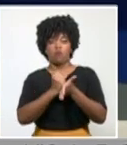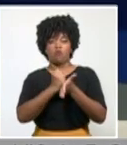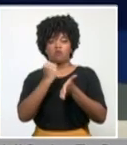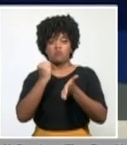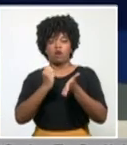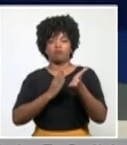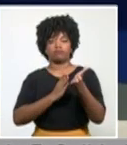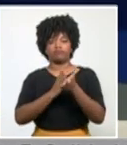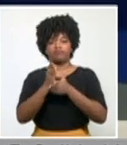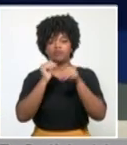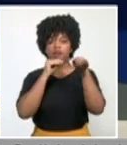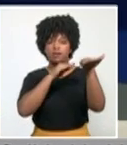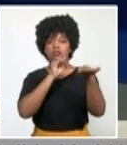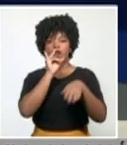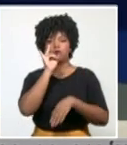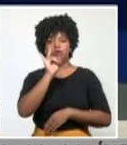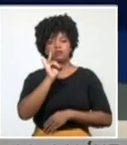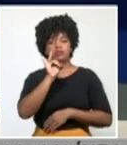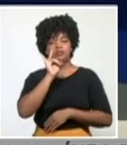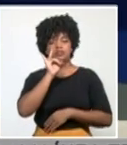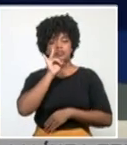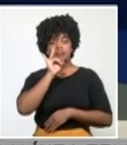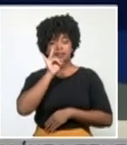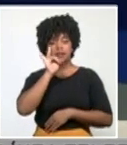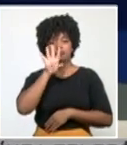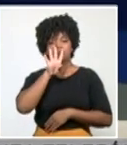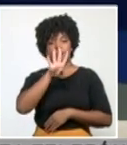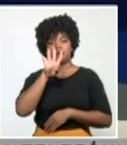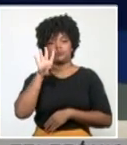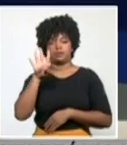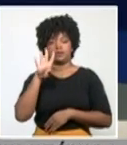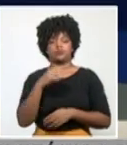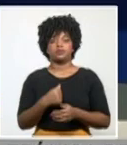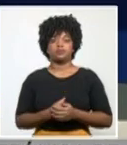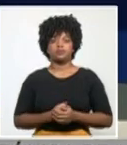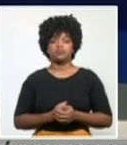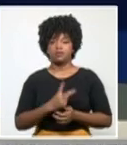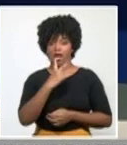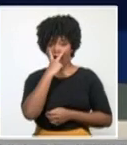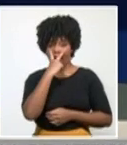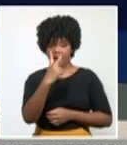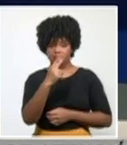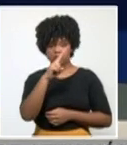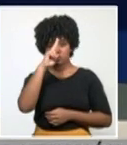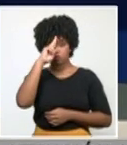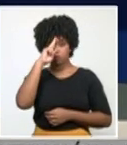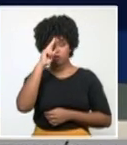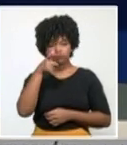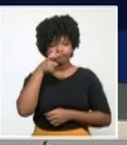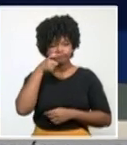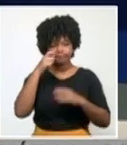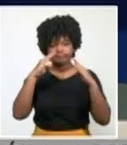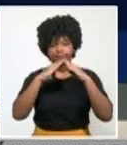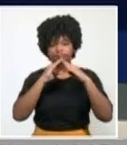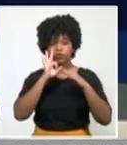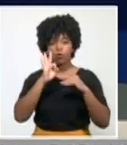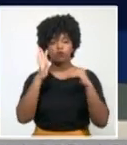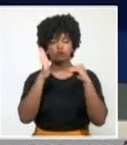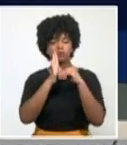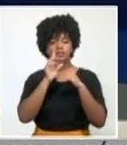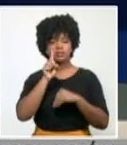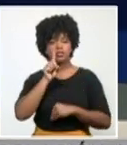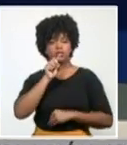8,134 people in primary care surveillance. For the detection of SARS-CoV-2 virus,